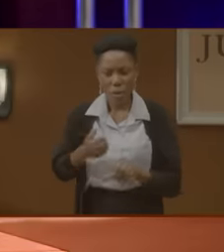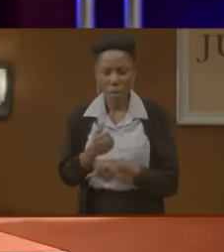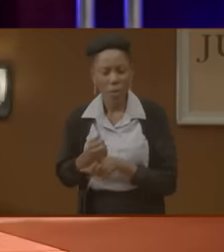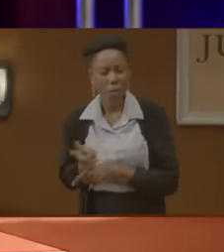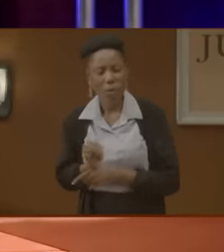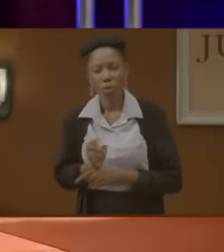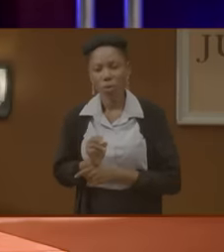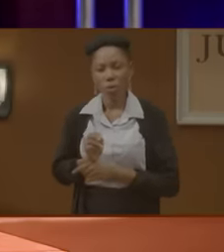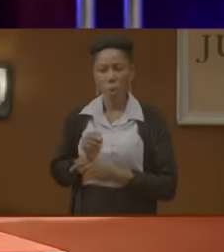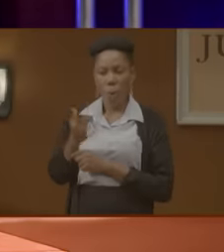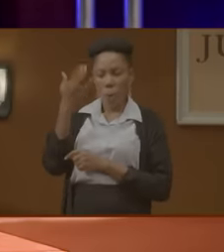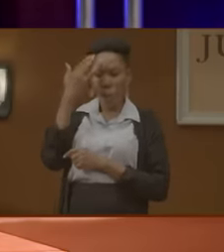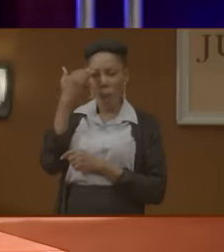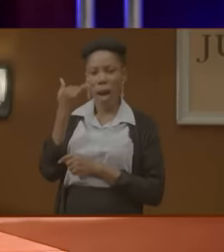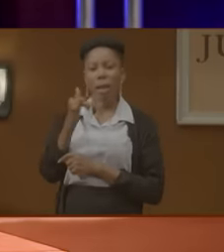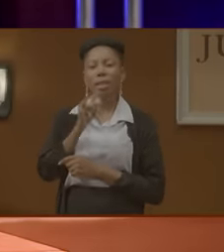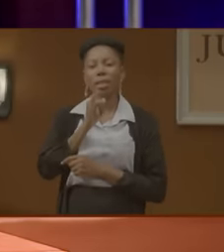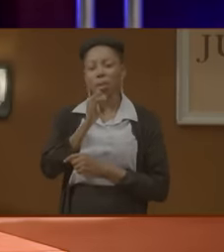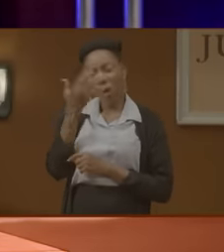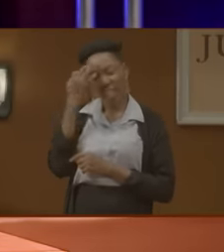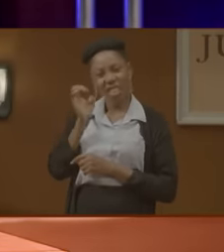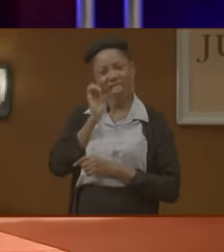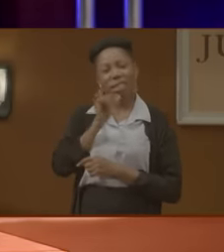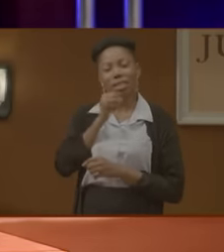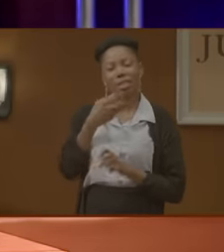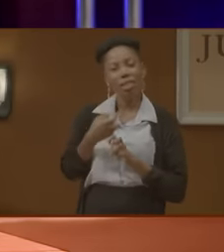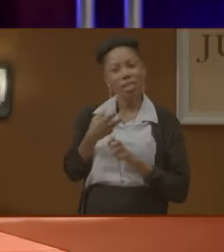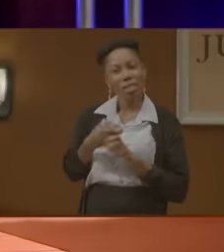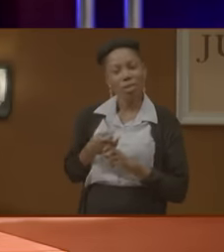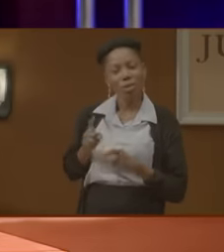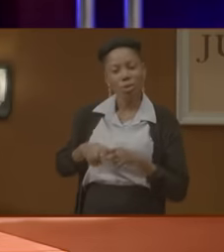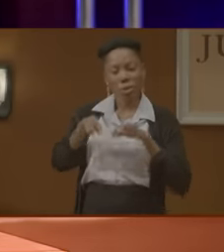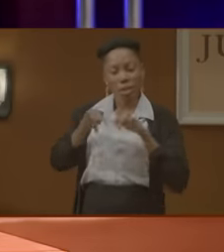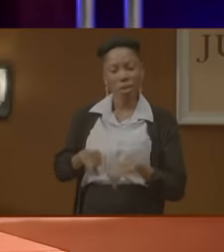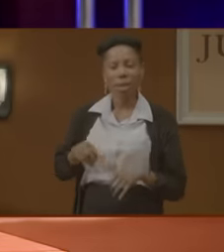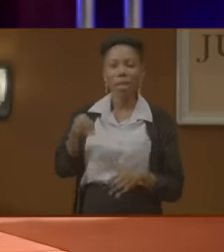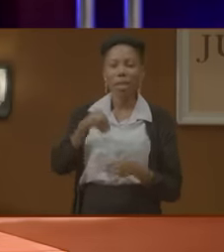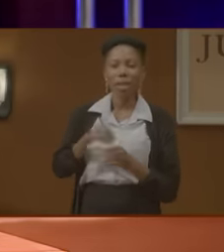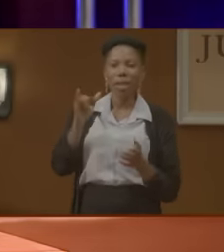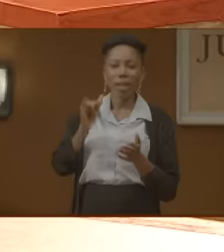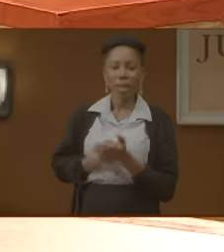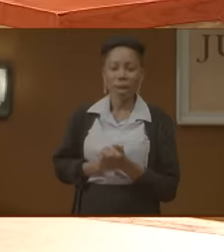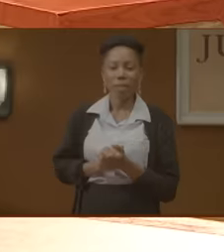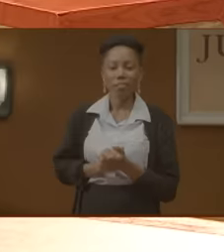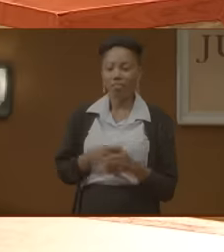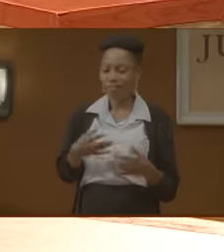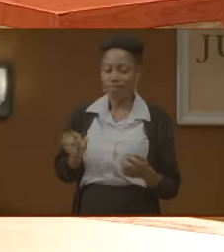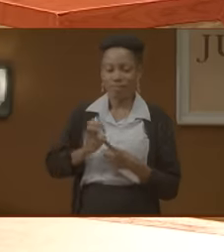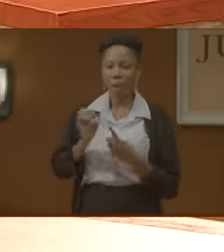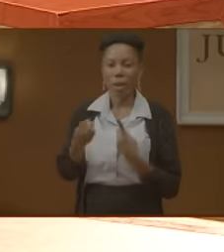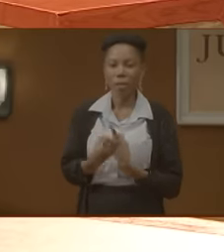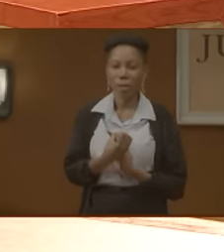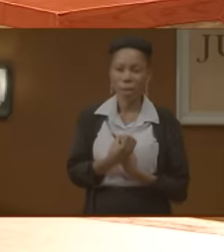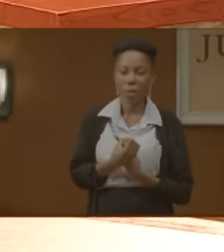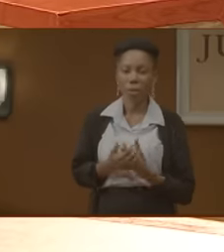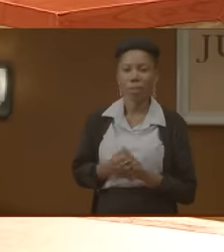know the reason why she had that, she's finding it difficult to stay within that vicinity because of the issue she had. Now, she's not even